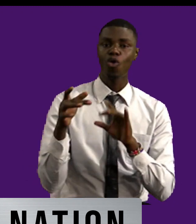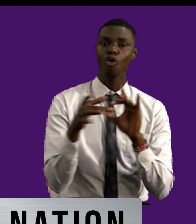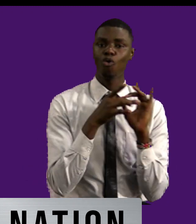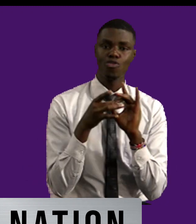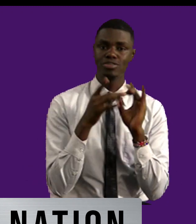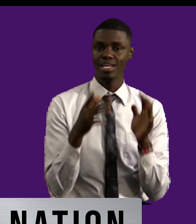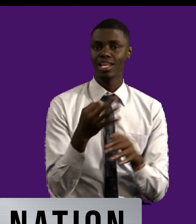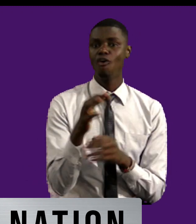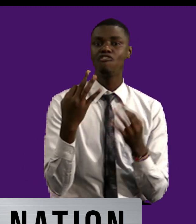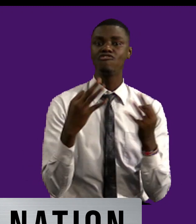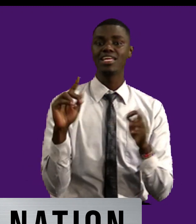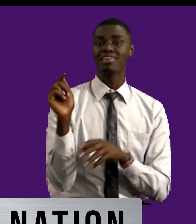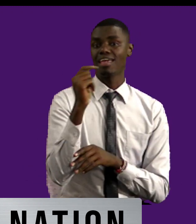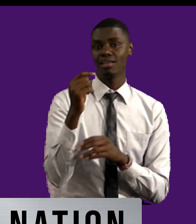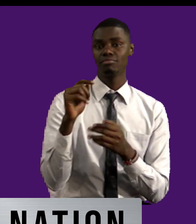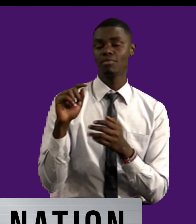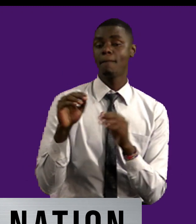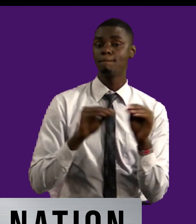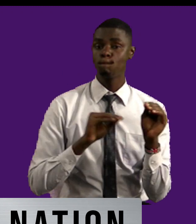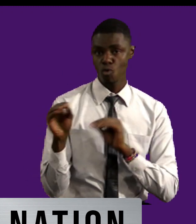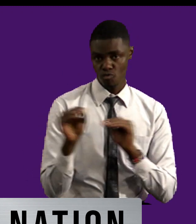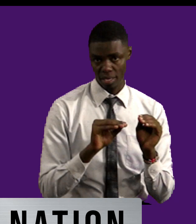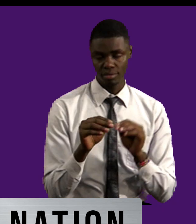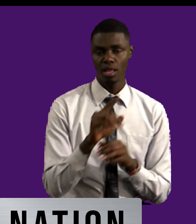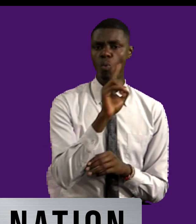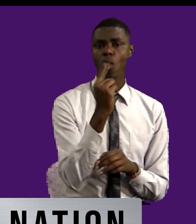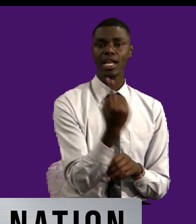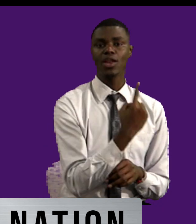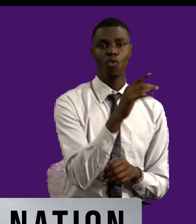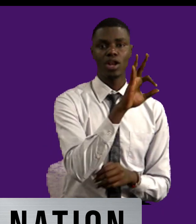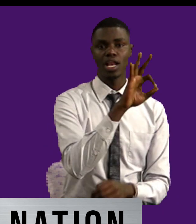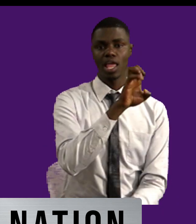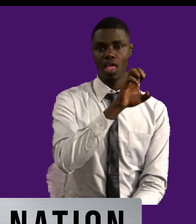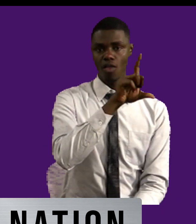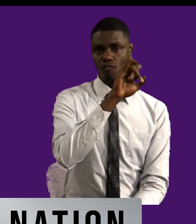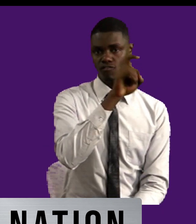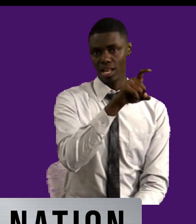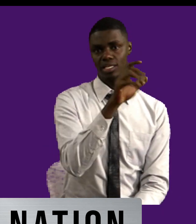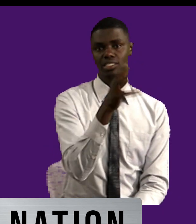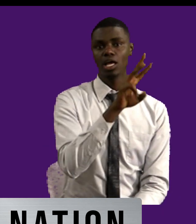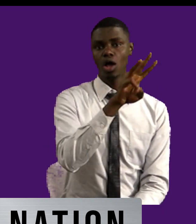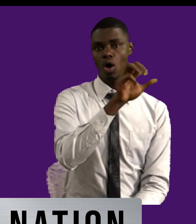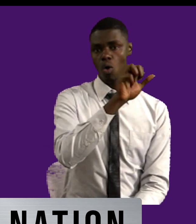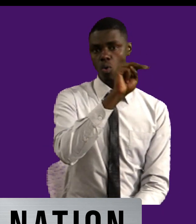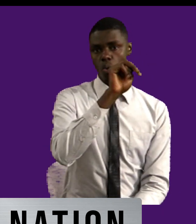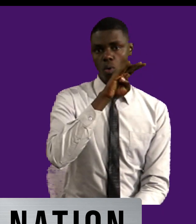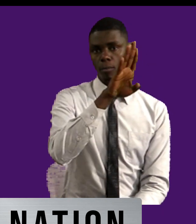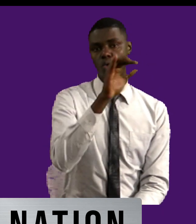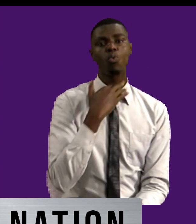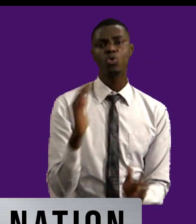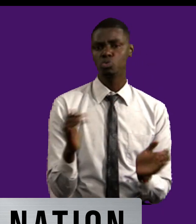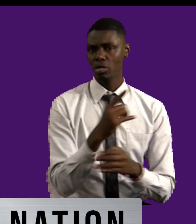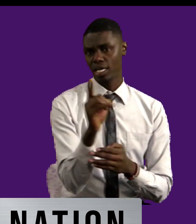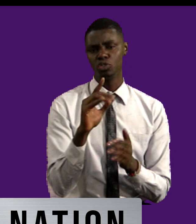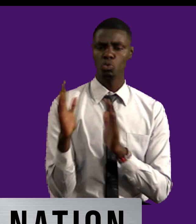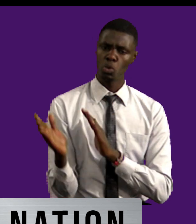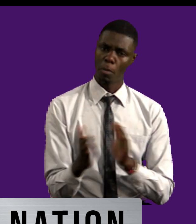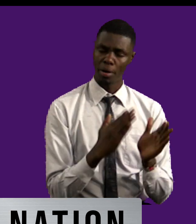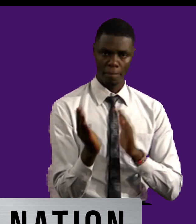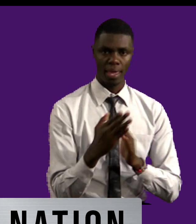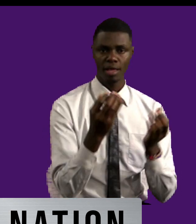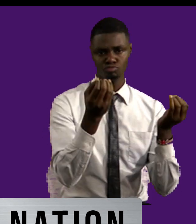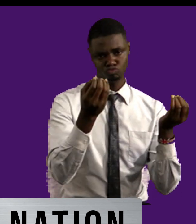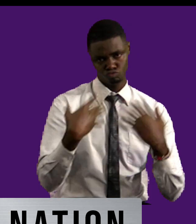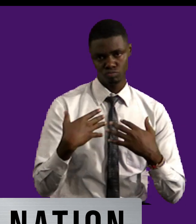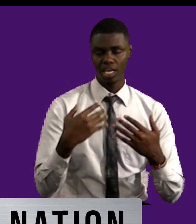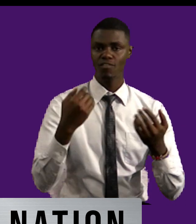Coordinator of Free Kenya Movement, the one and only FELIX WAMBUA. I want to encourage you to prepare to give us